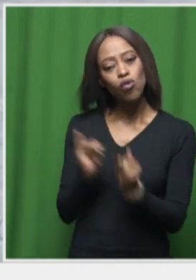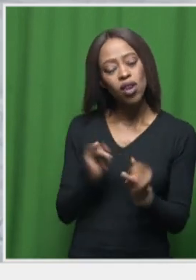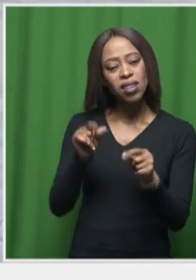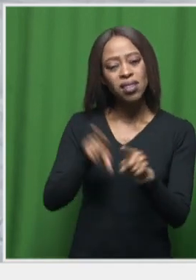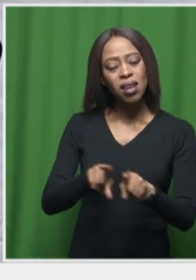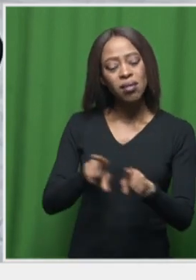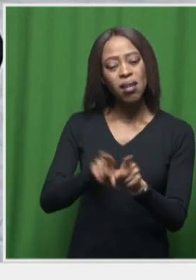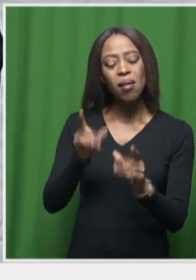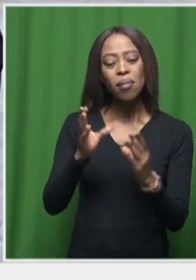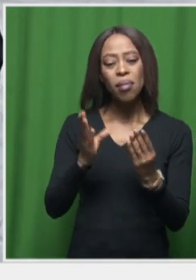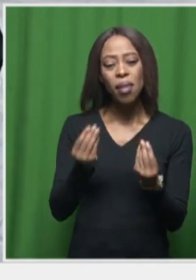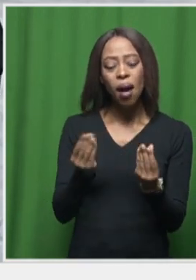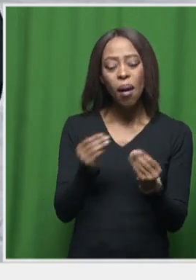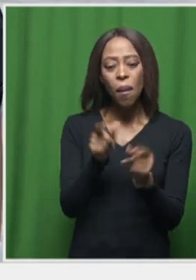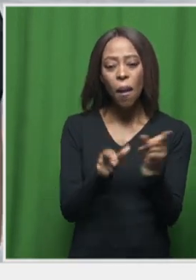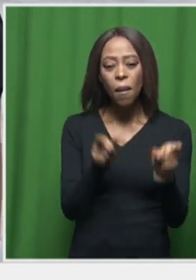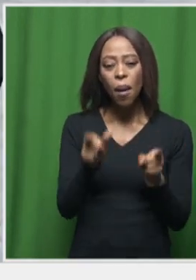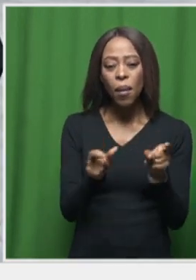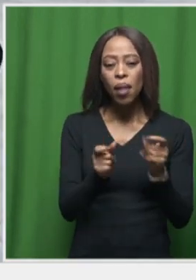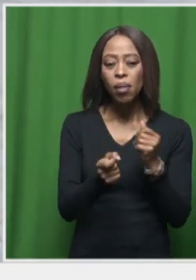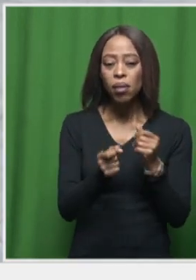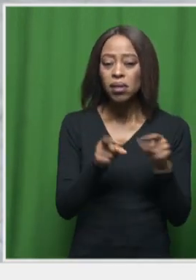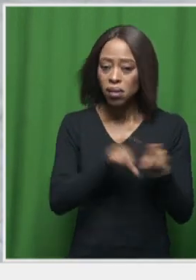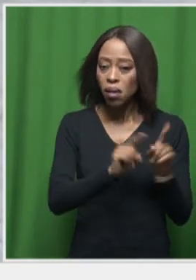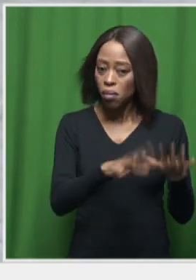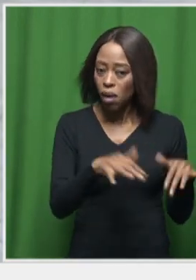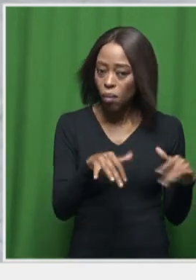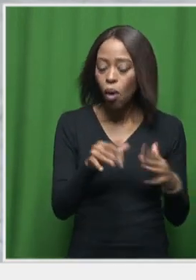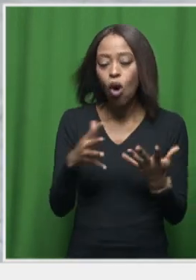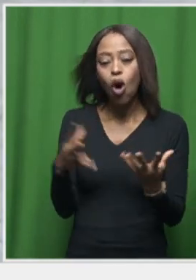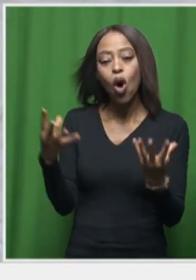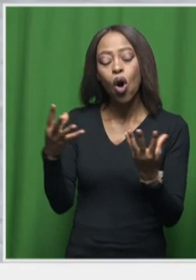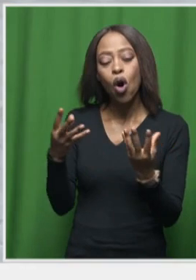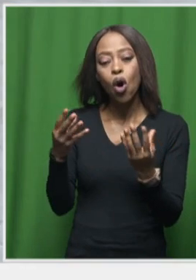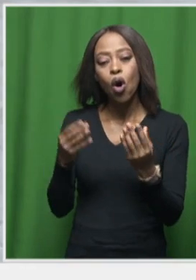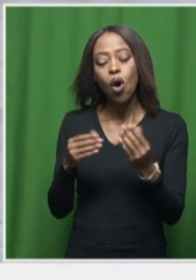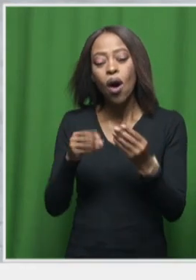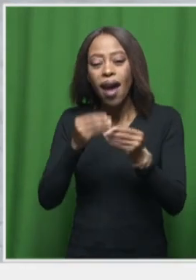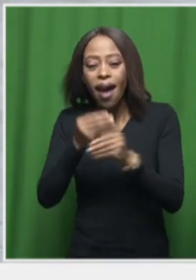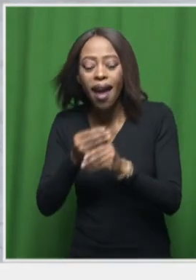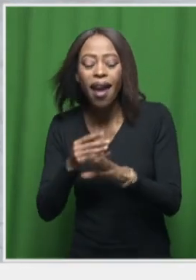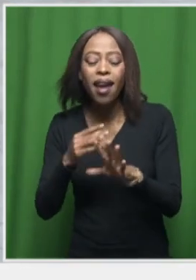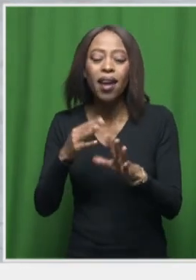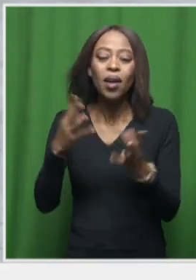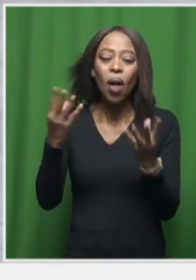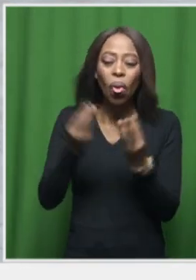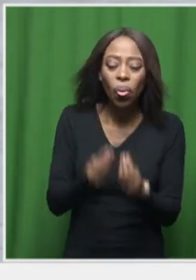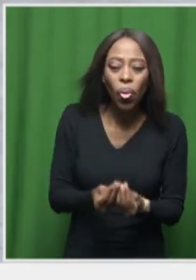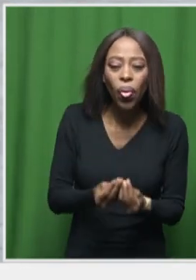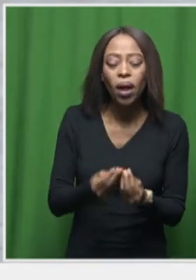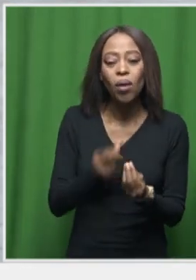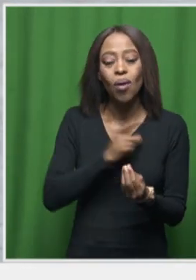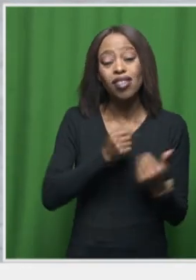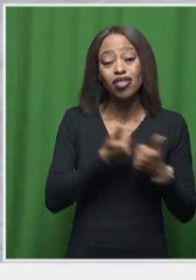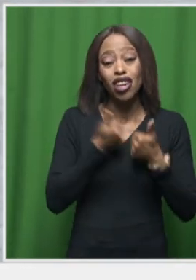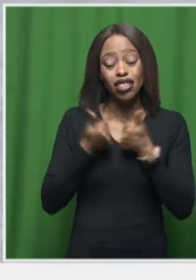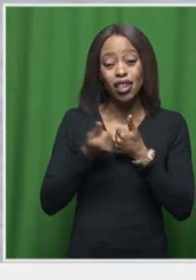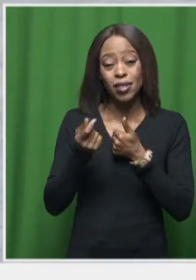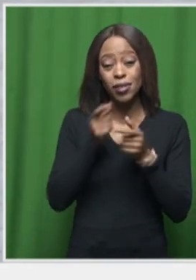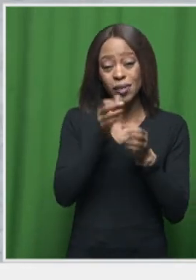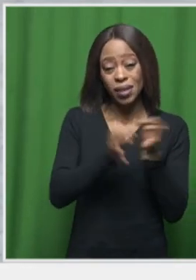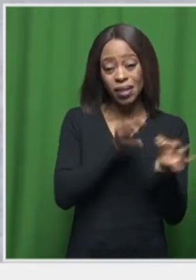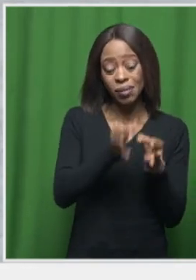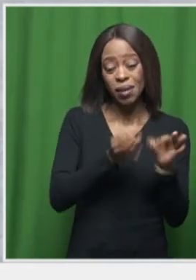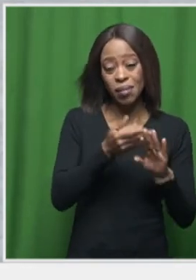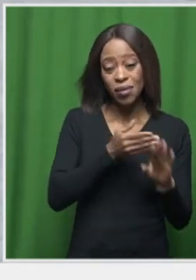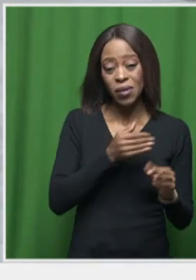same number of people that you used to invite to come here, or the number has increased or decreased due to the challenges that you've mentioned earlier?